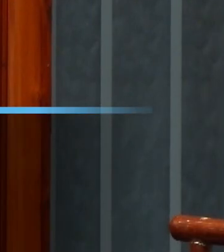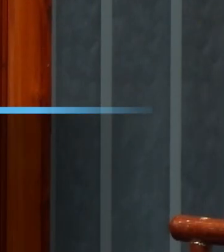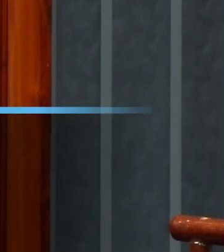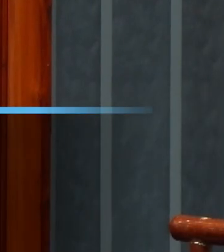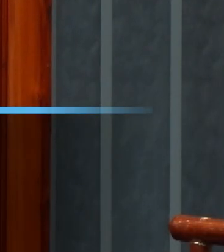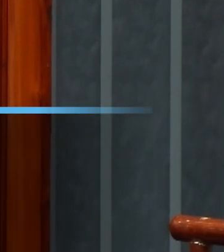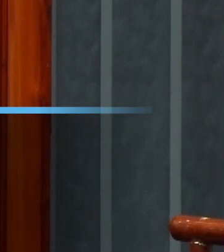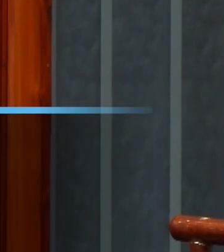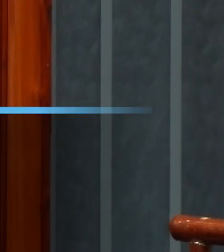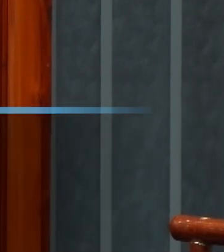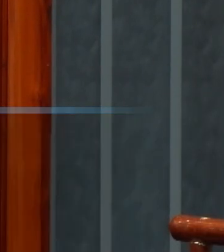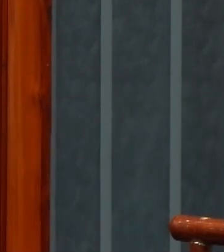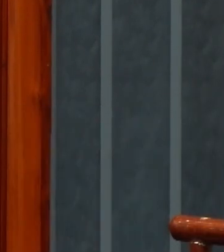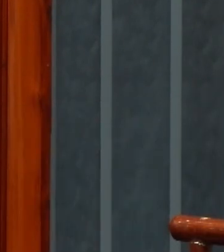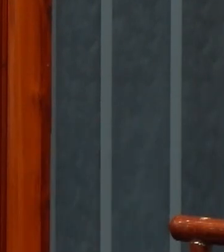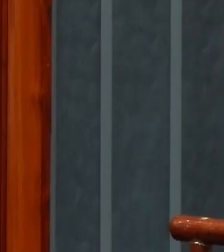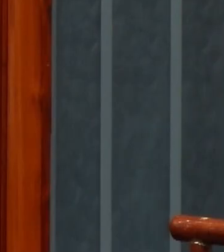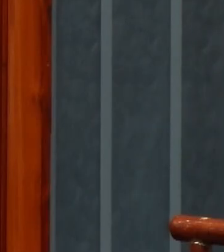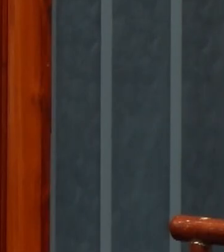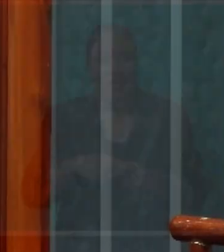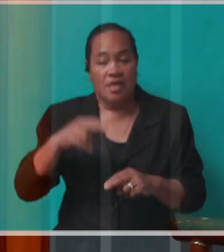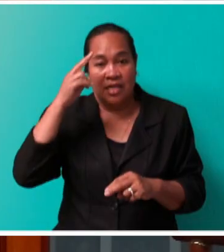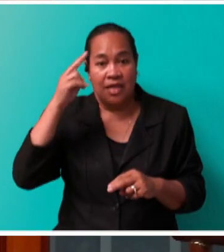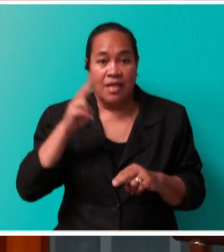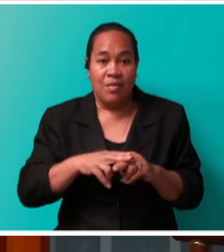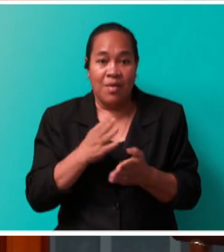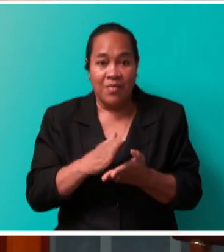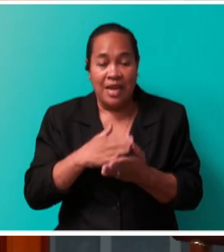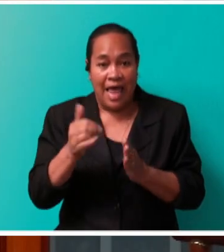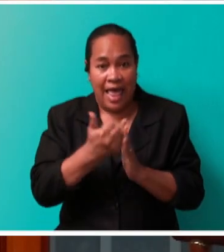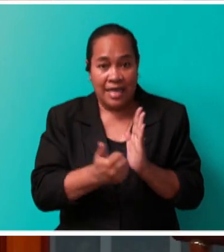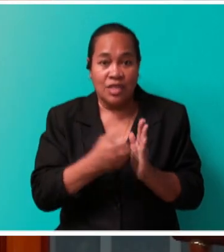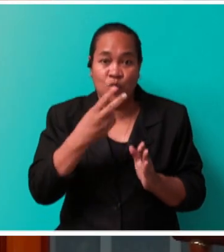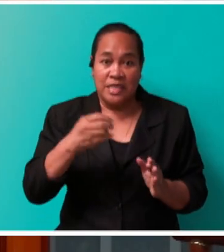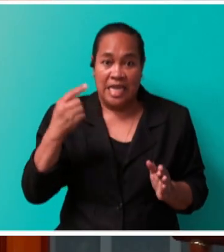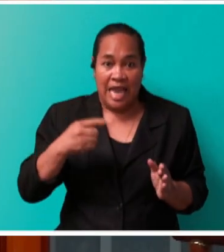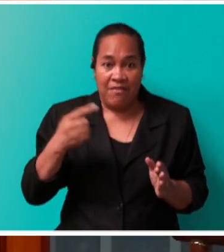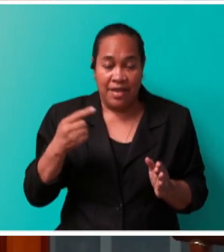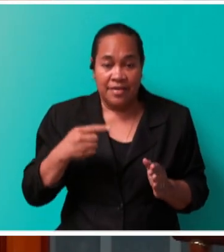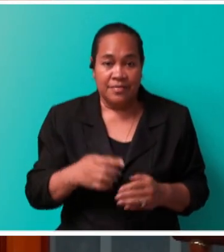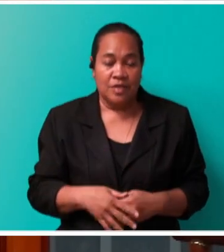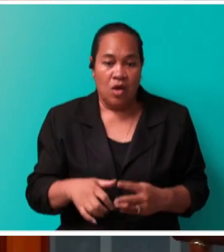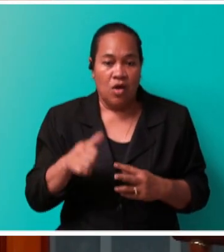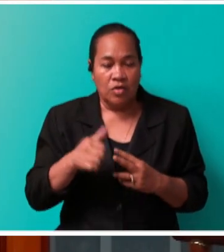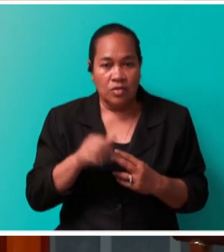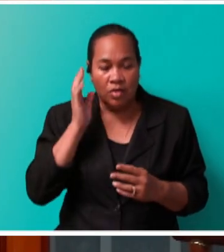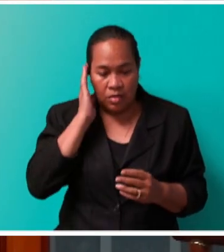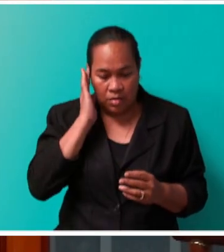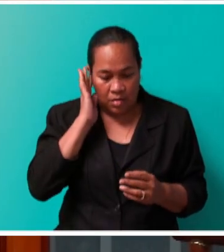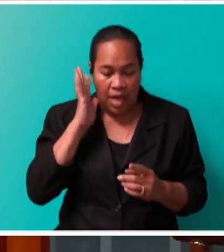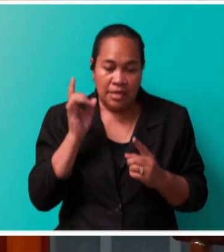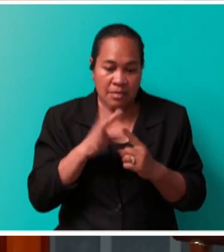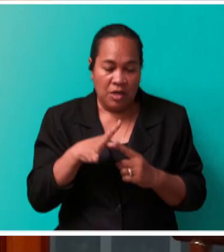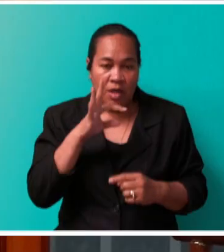Fiji National Provident Fund Act 2011 and the Special Death Benefit